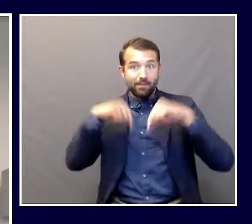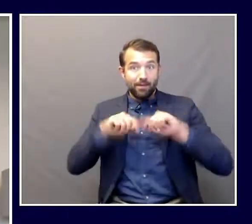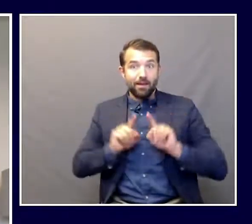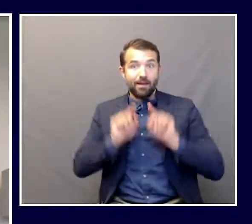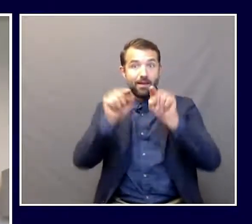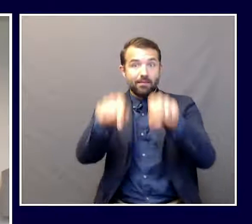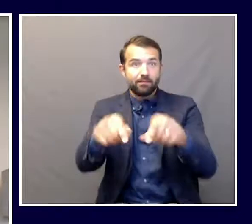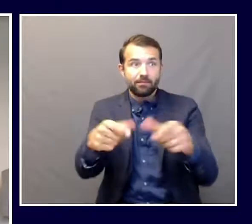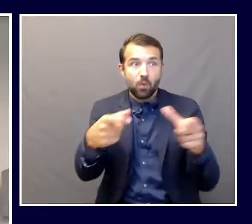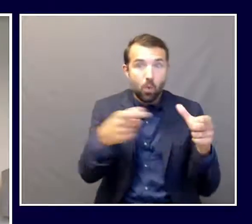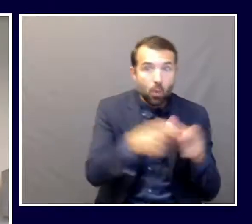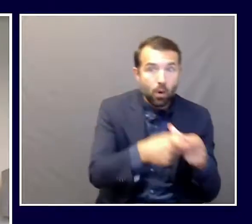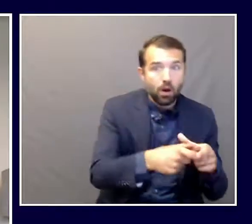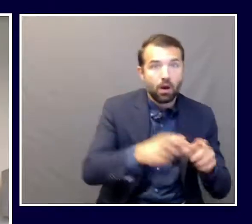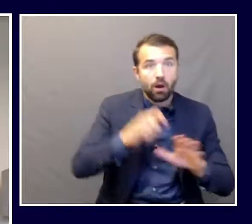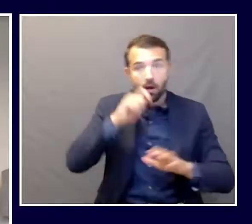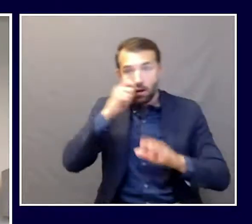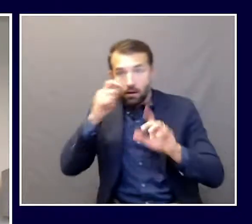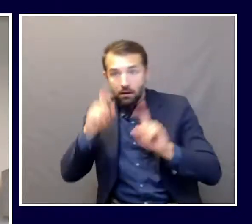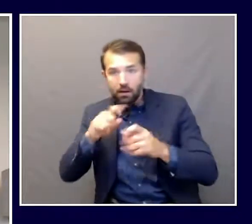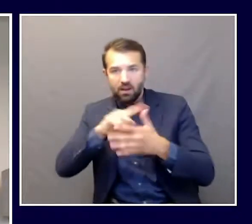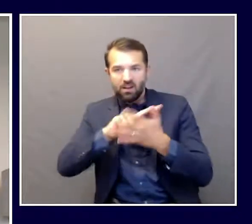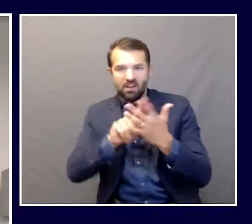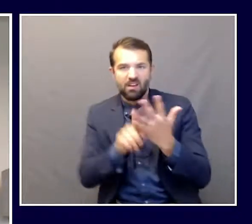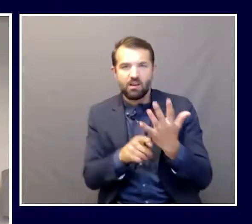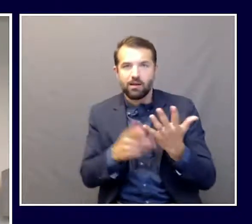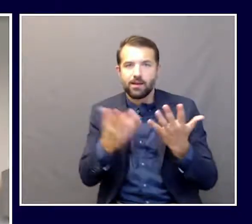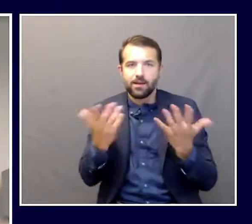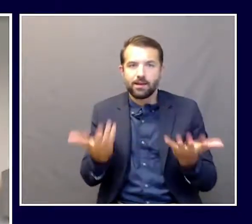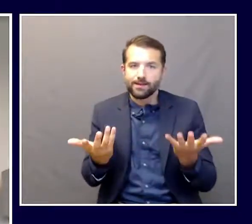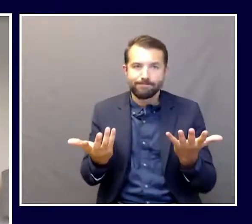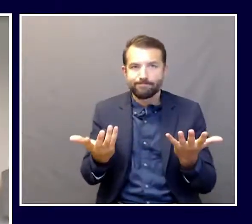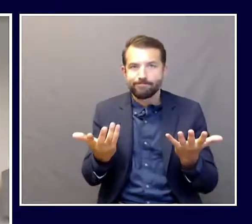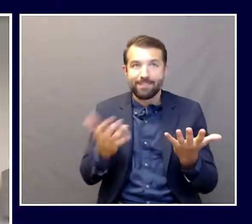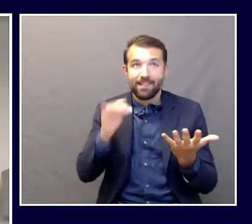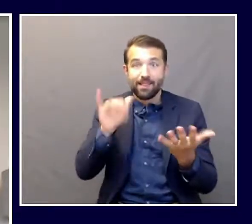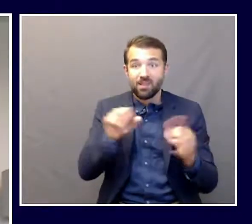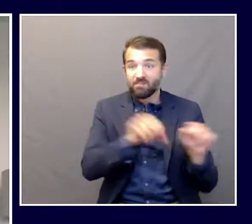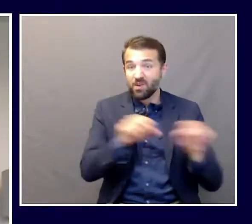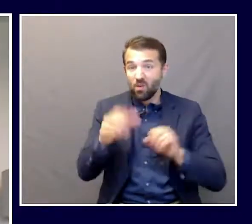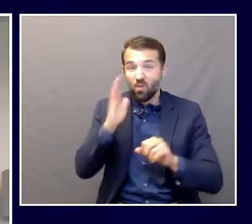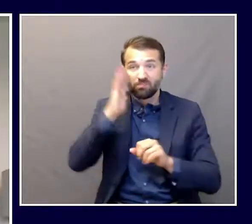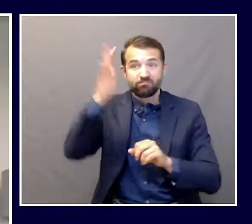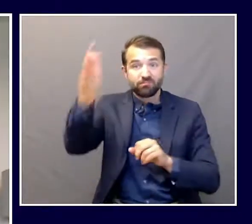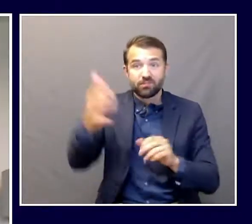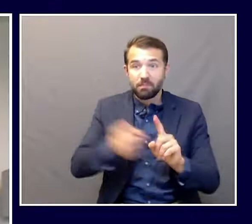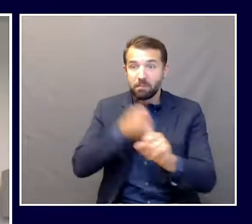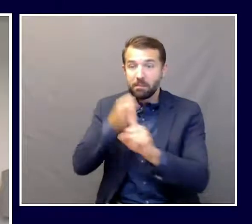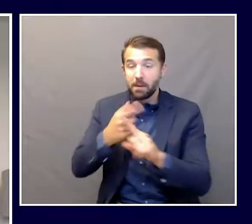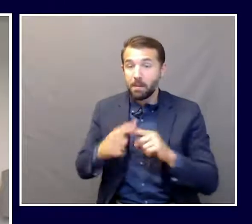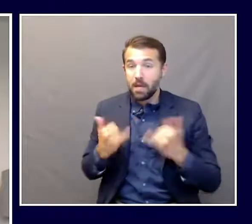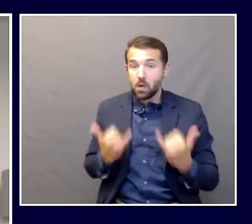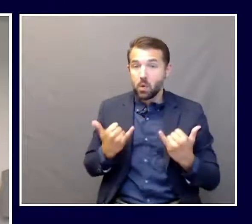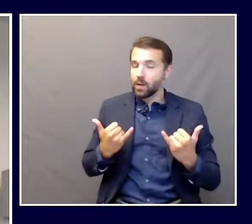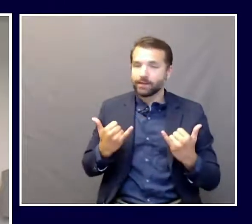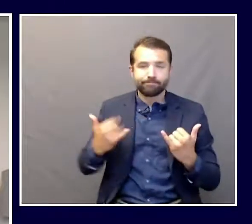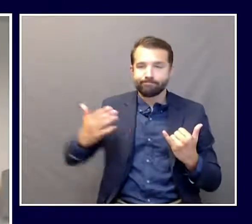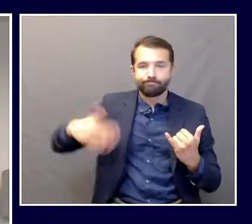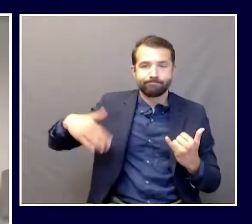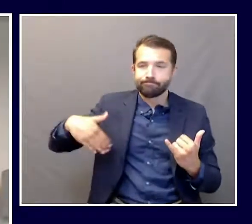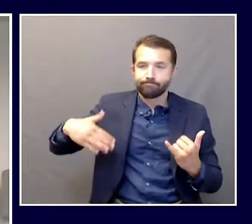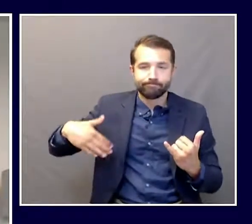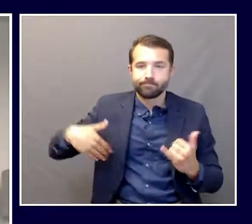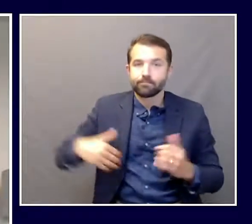not a particular or focal hotspot where a travel restriction would make sense.